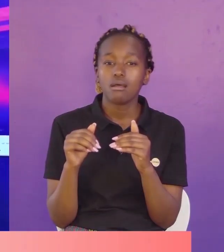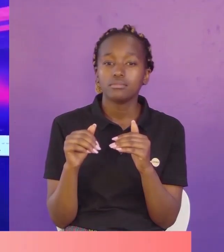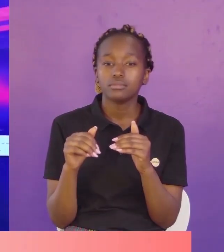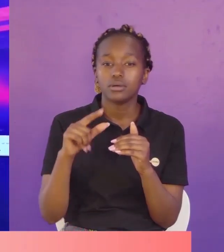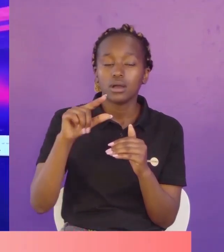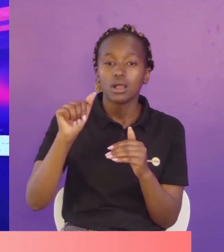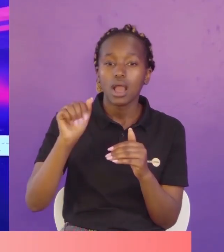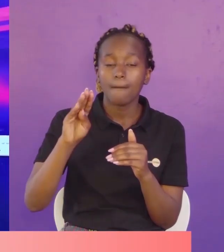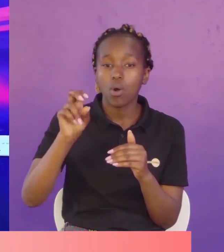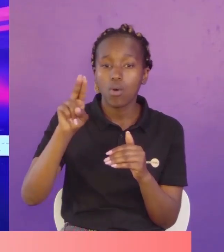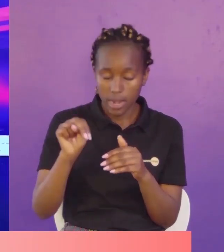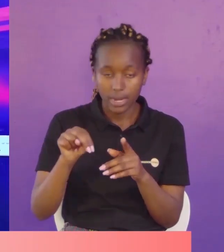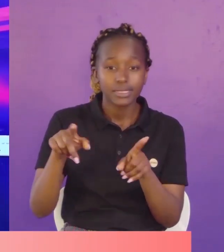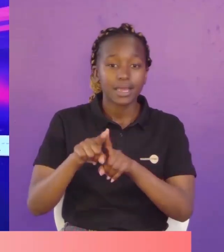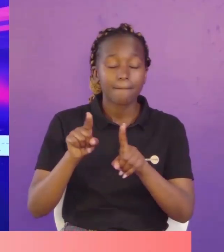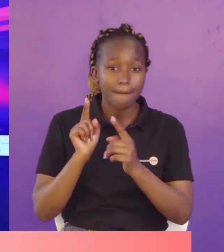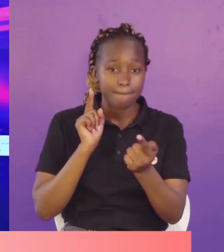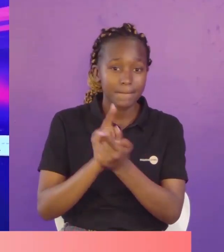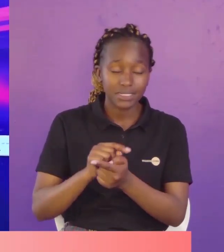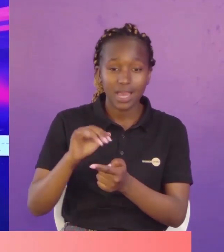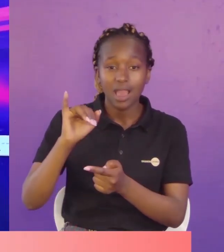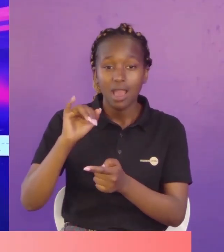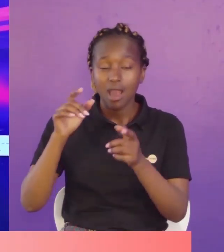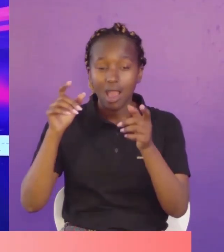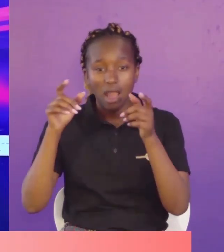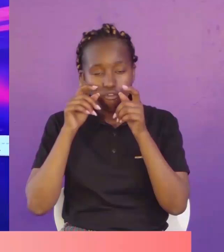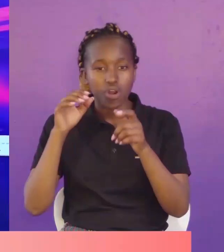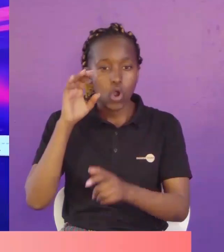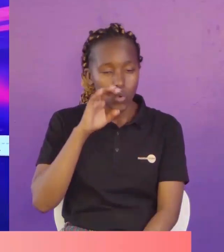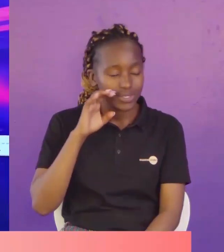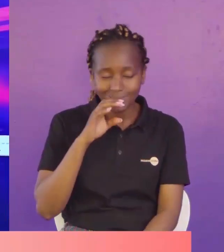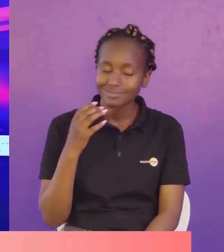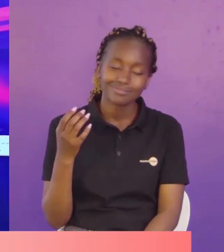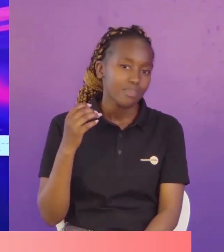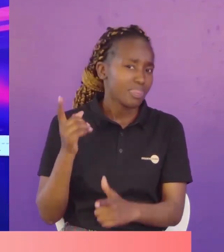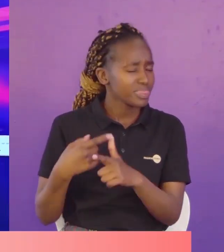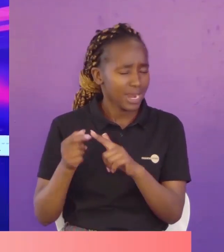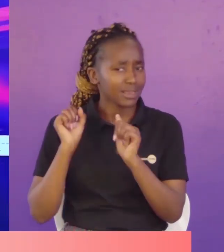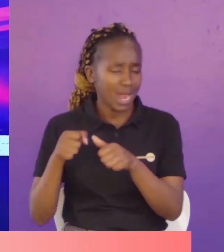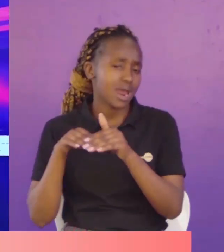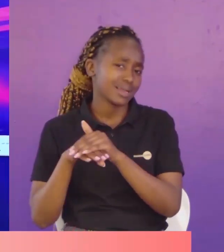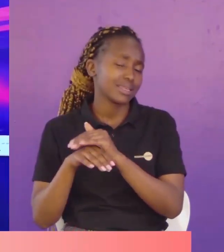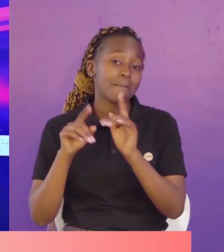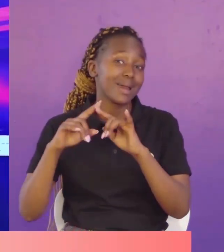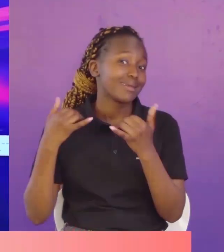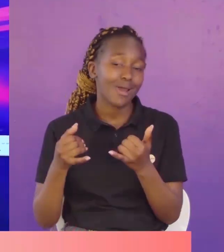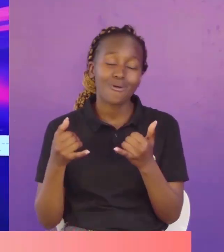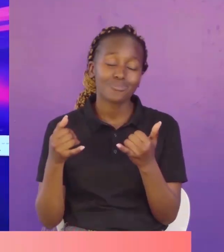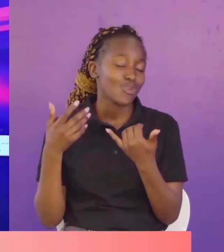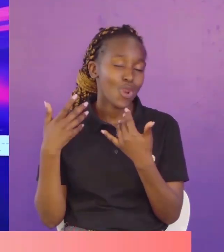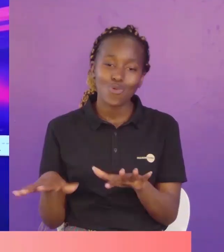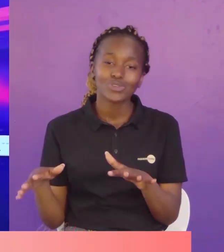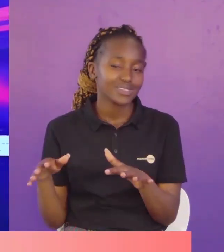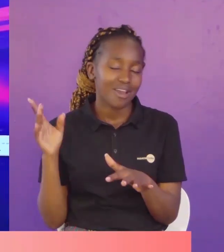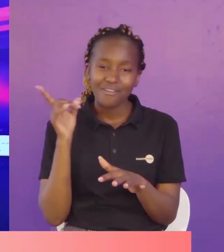against Ivory Coast, we would have qualified. But for now, maji yashamwagika. Let's think of the AFCON. AFCON inakuja. I